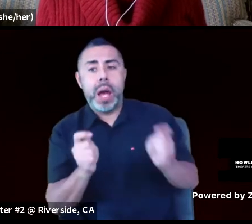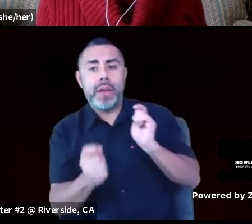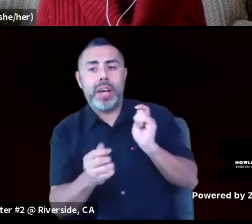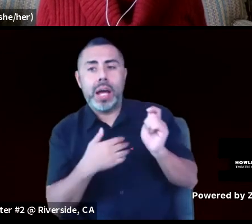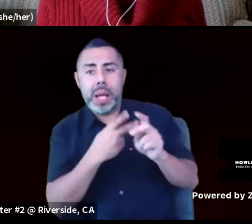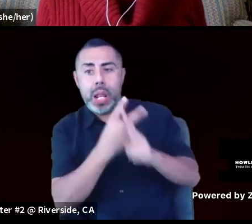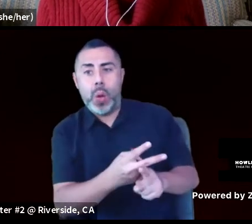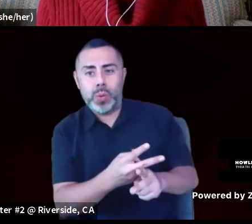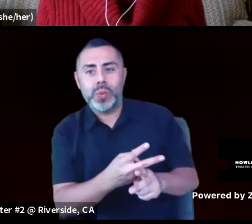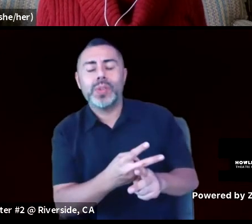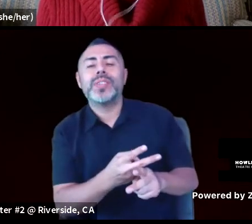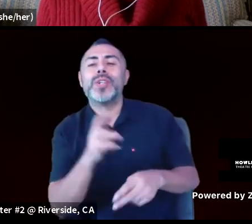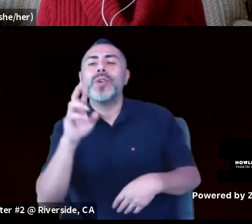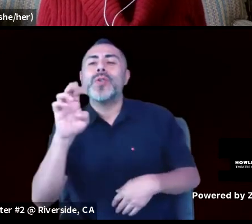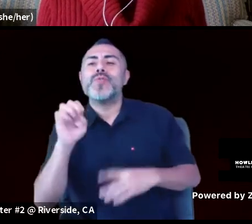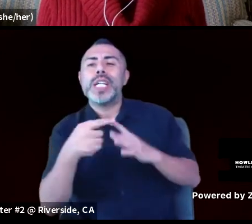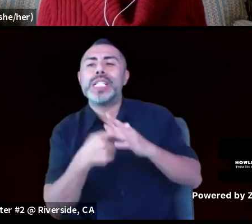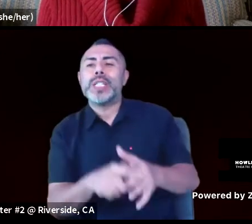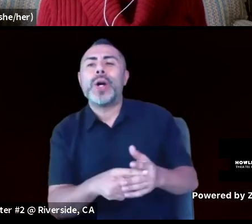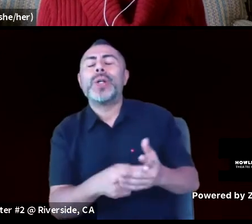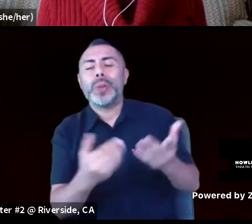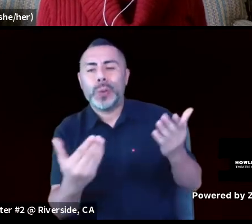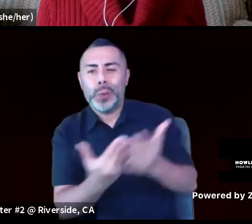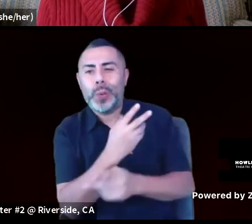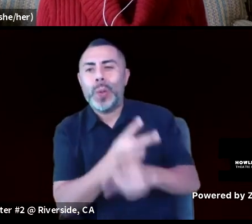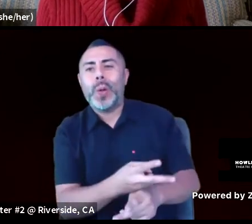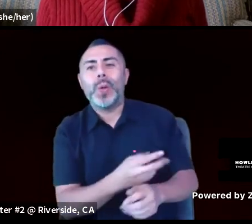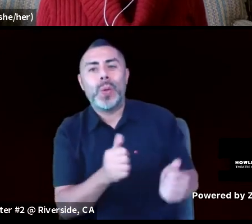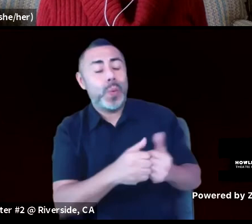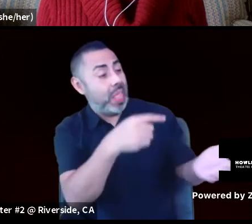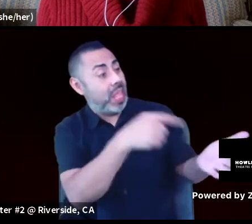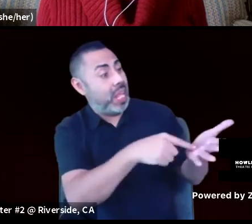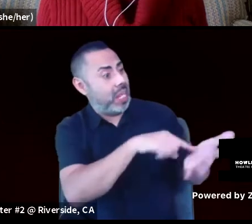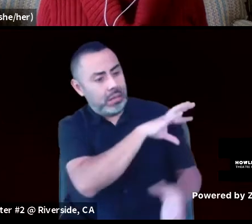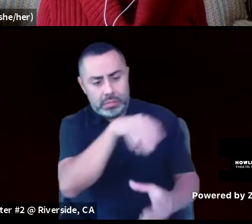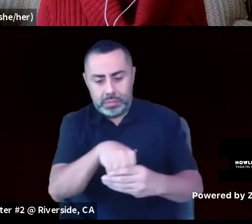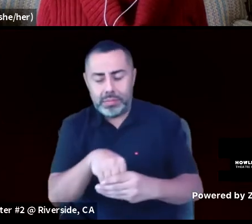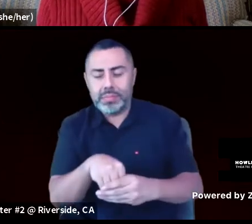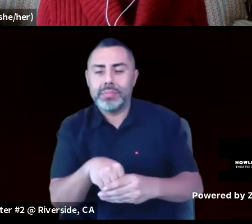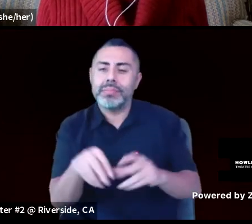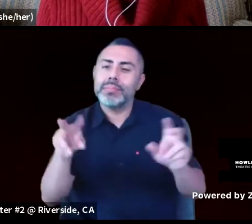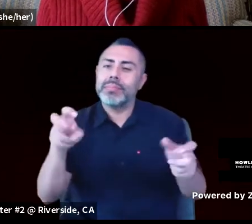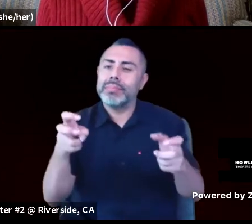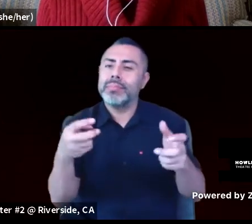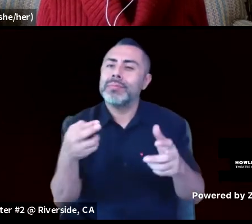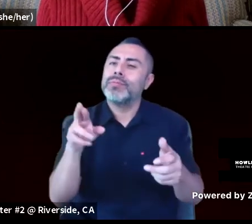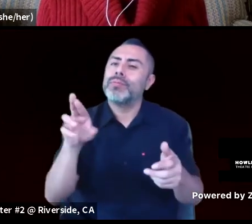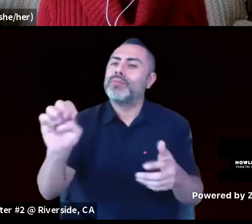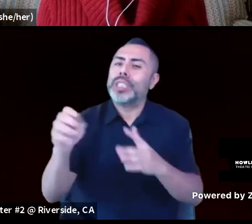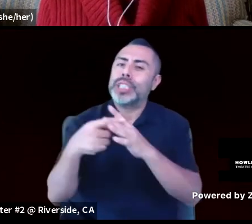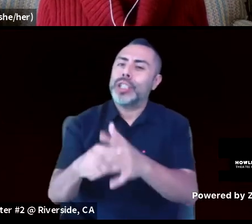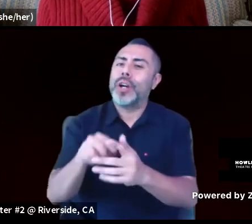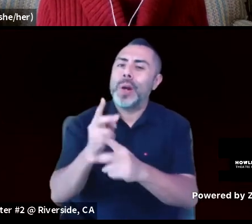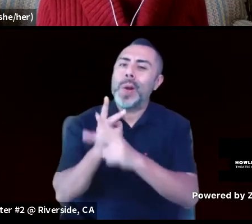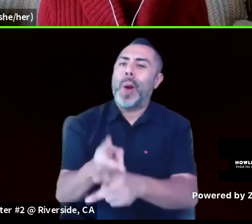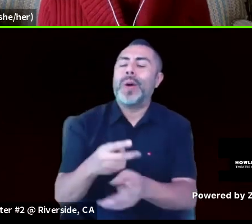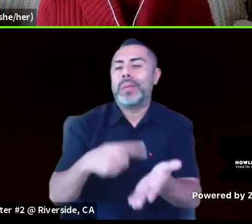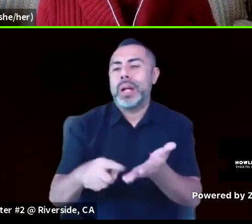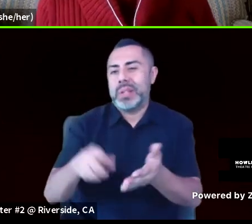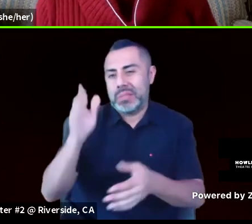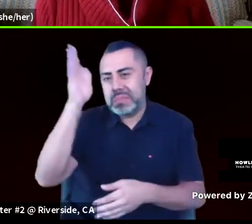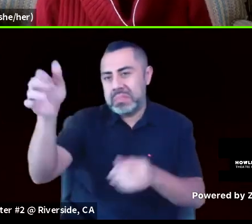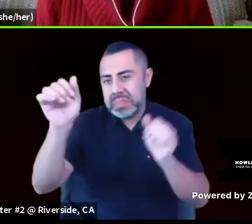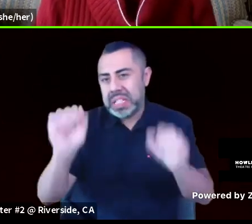essentially restarting my mortgage. So just sharing an experience from someone who's watching live right now. That's